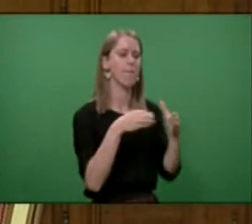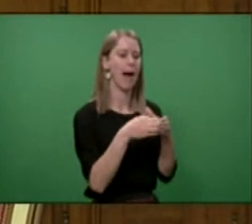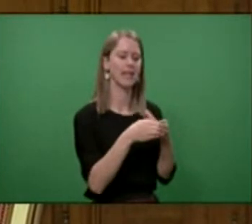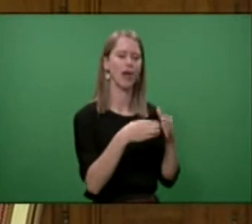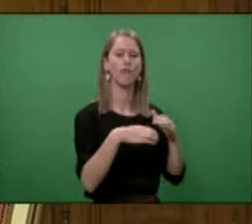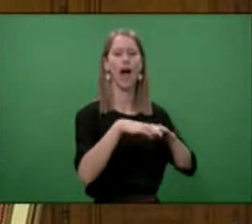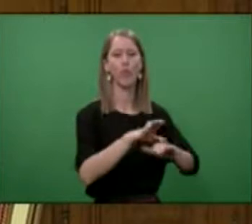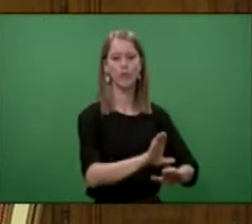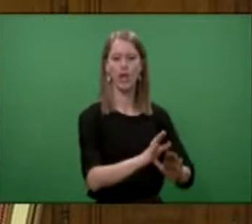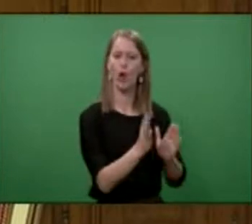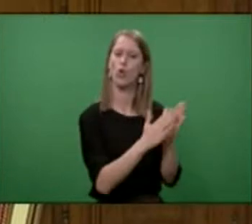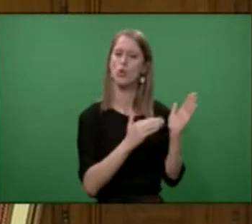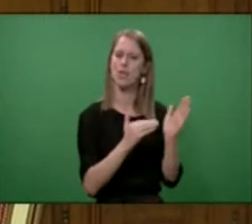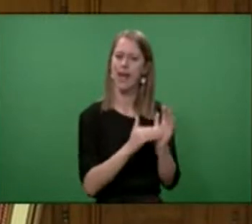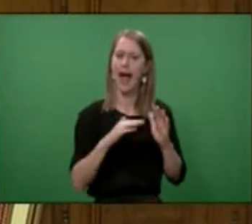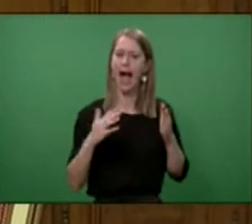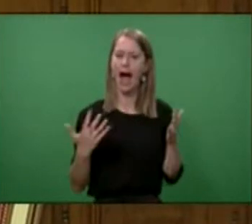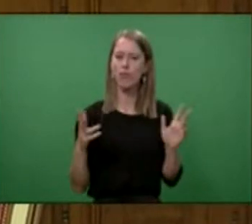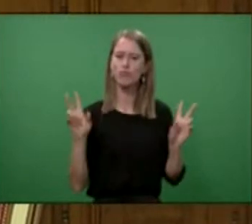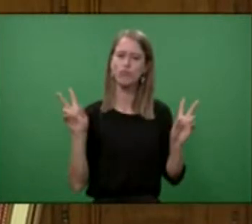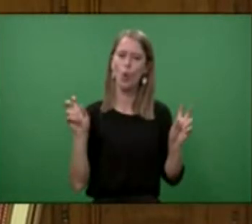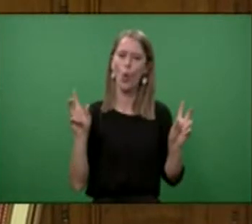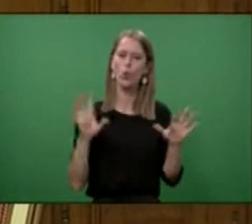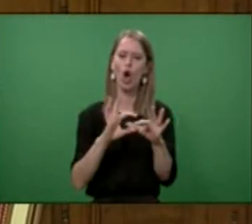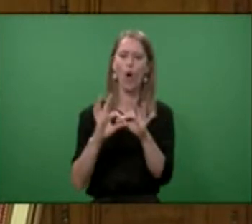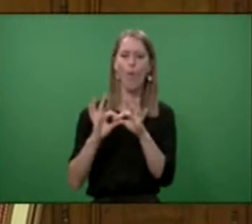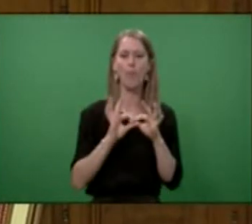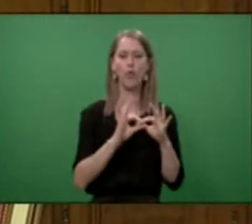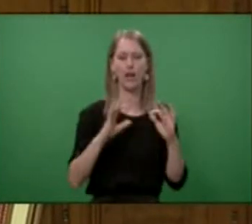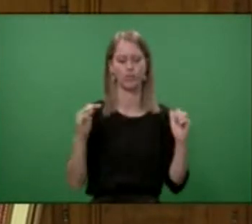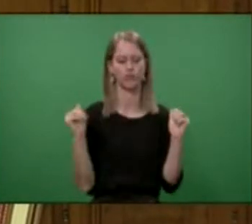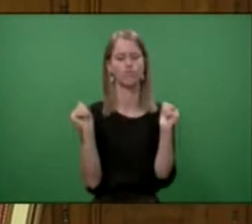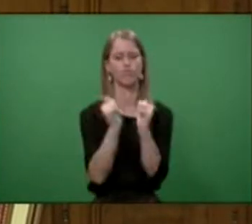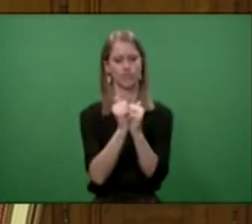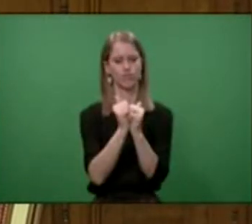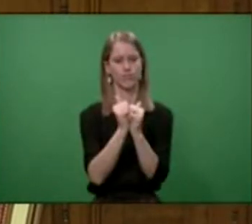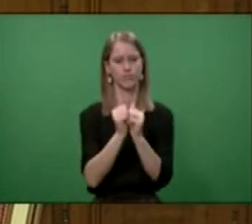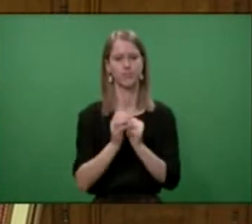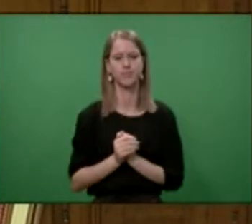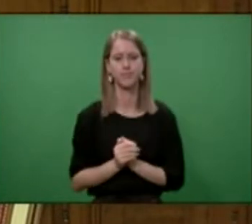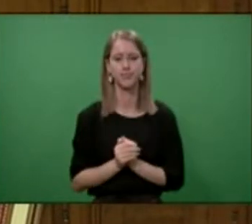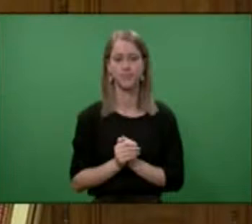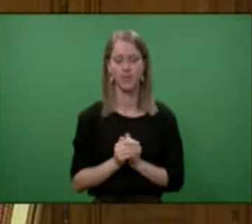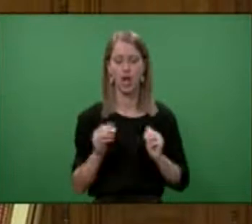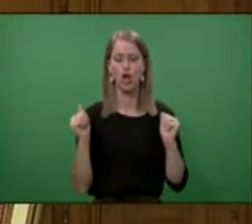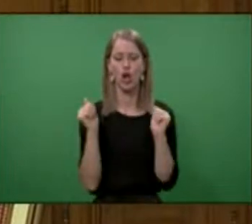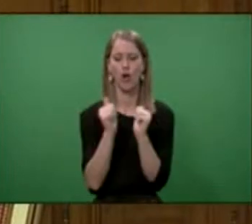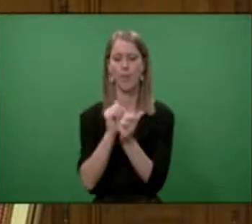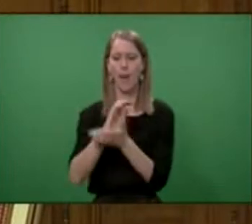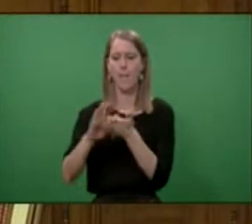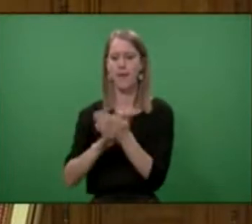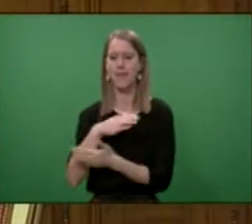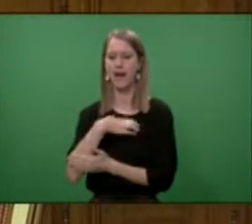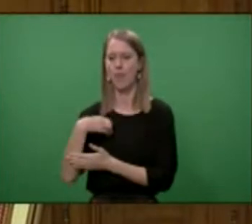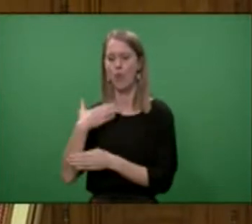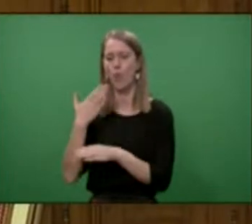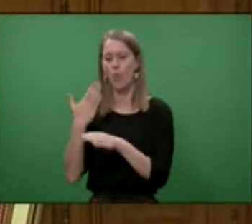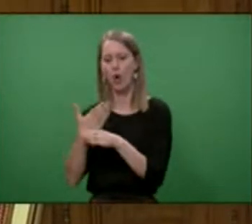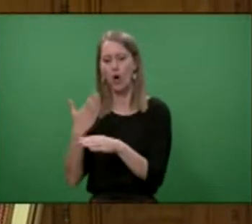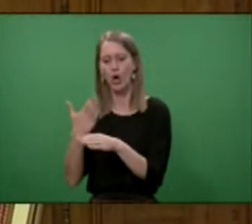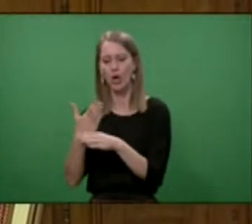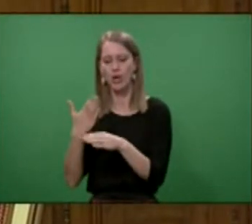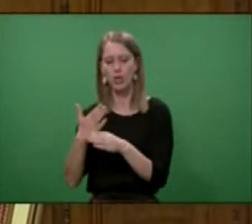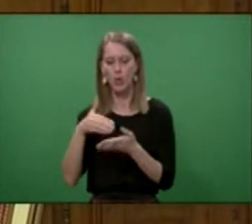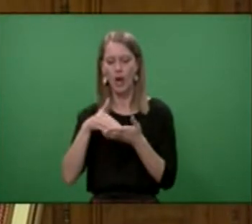New Zealand through a cooperation agreement. This agreement commits the government to working in the best interests